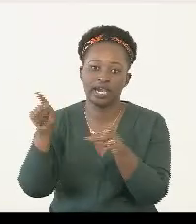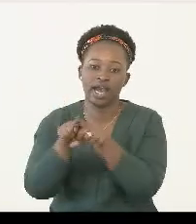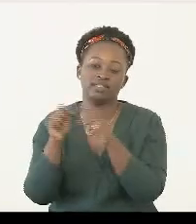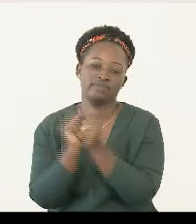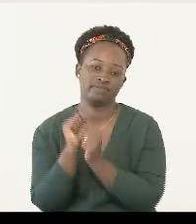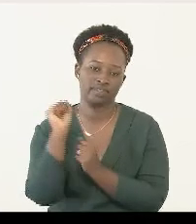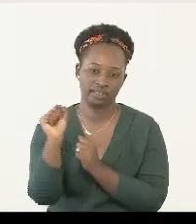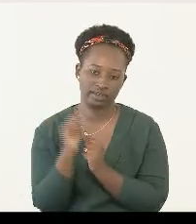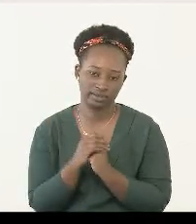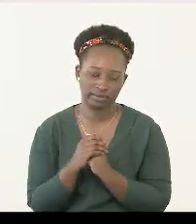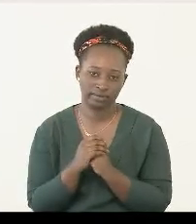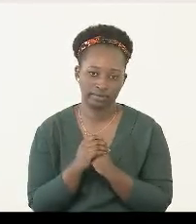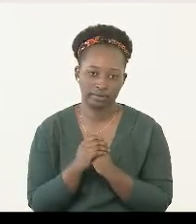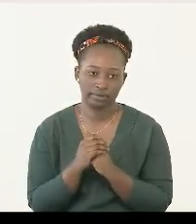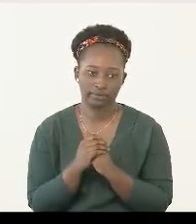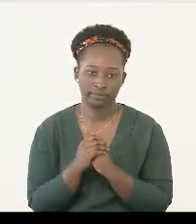15.